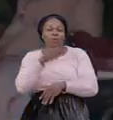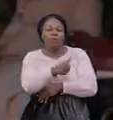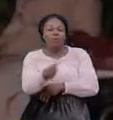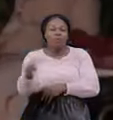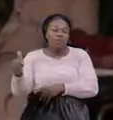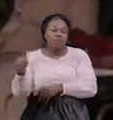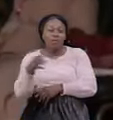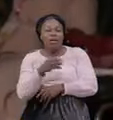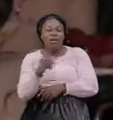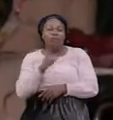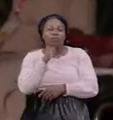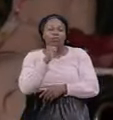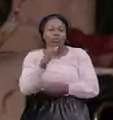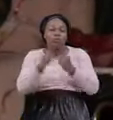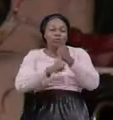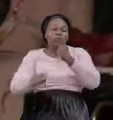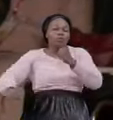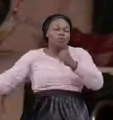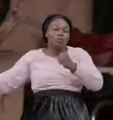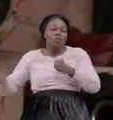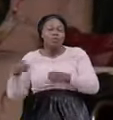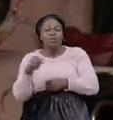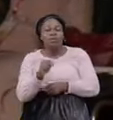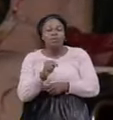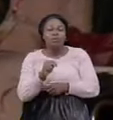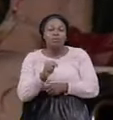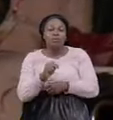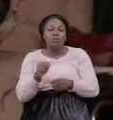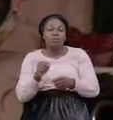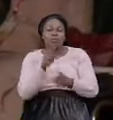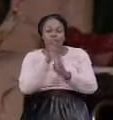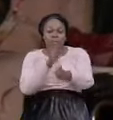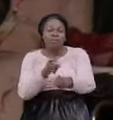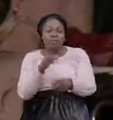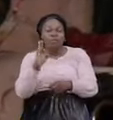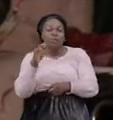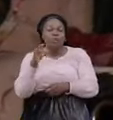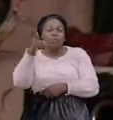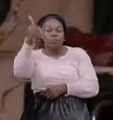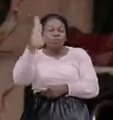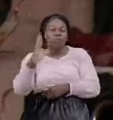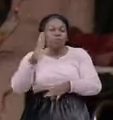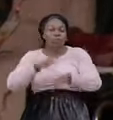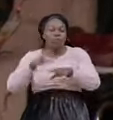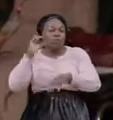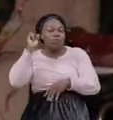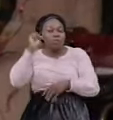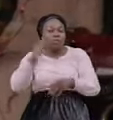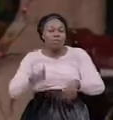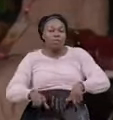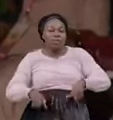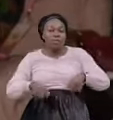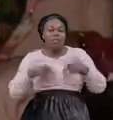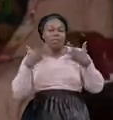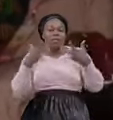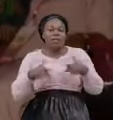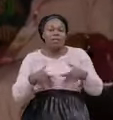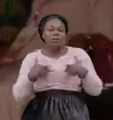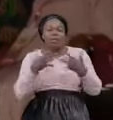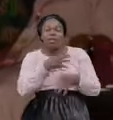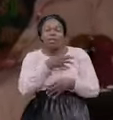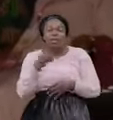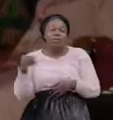upon my life. I am a pastor and an example to my followers and to the people out there.